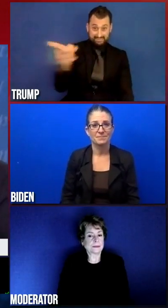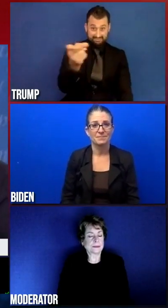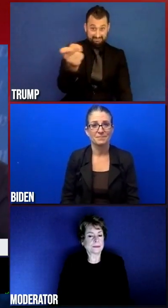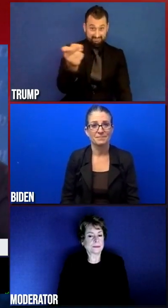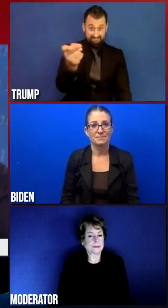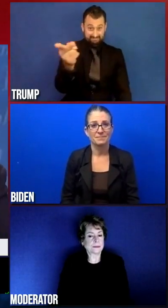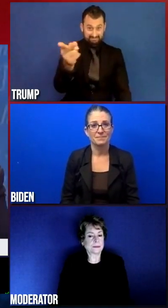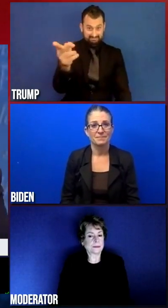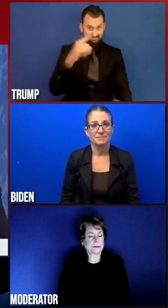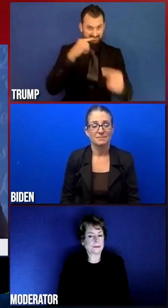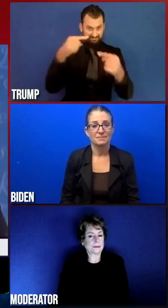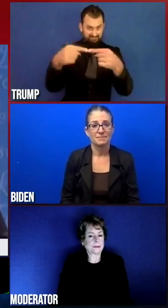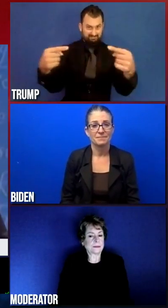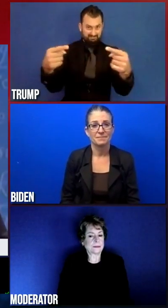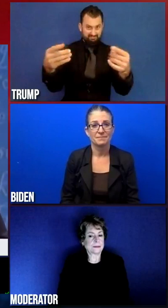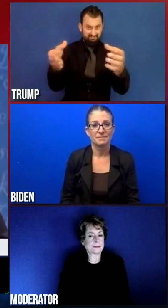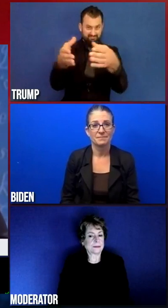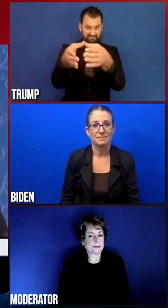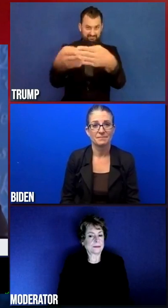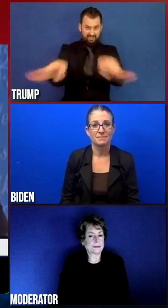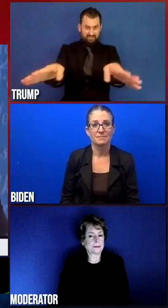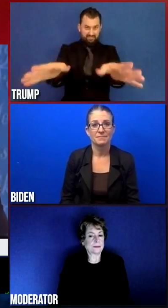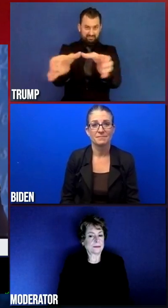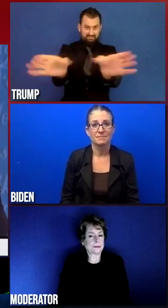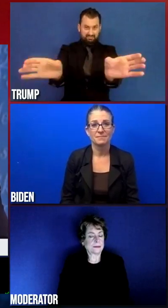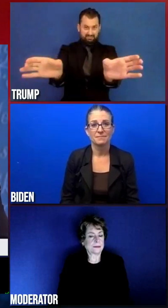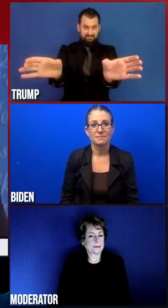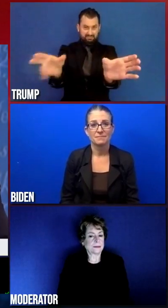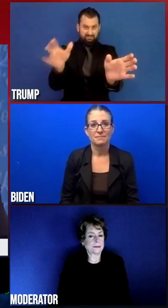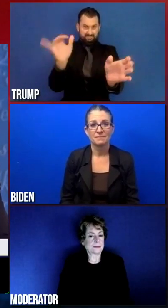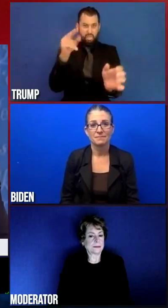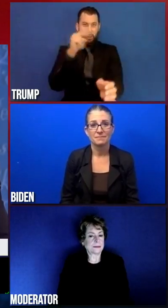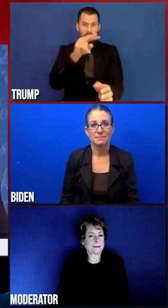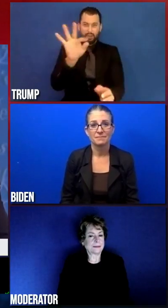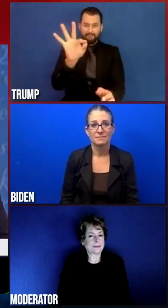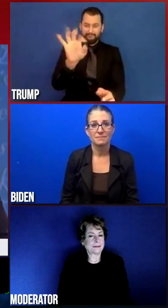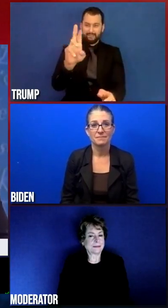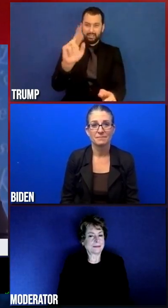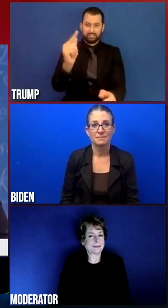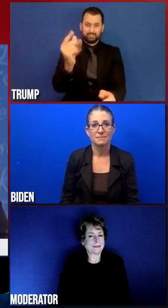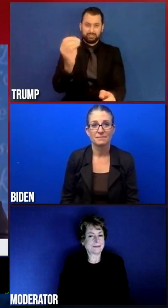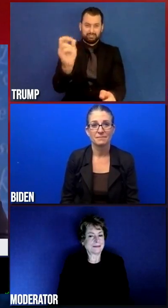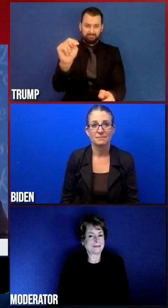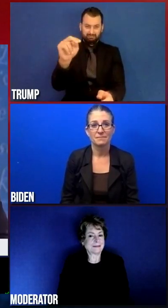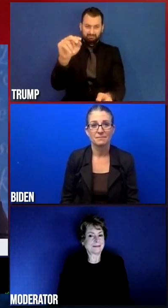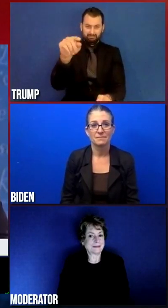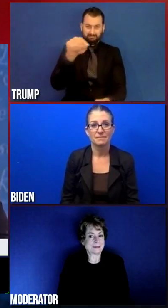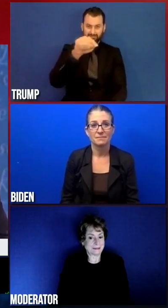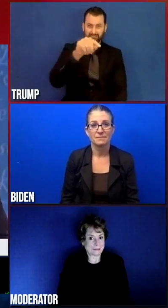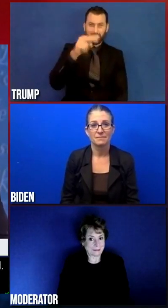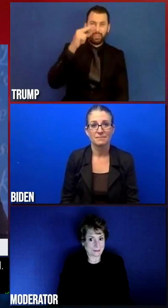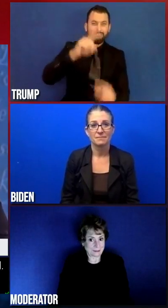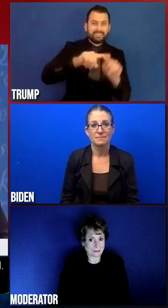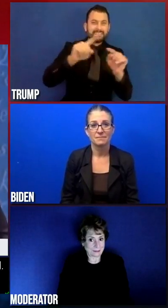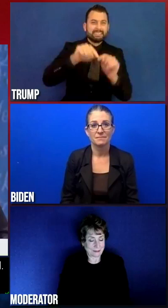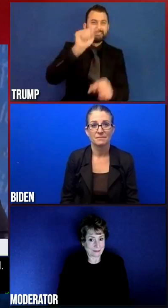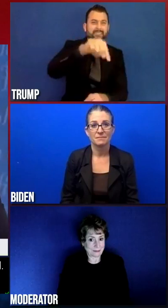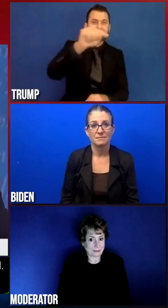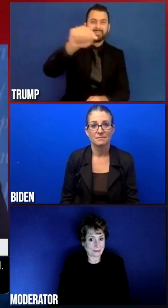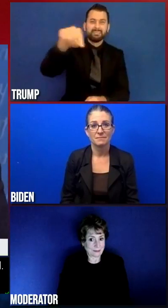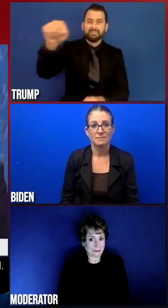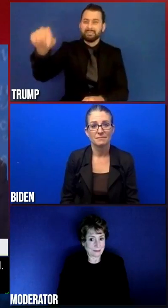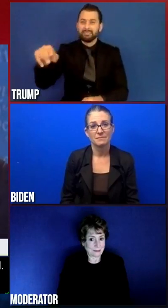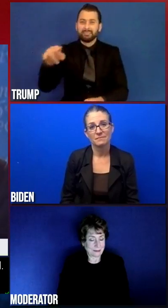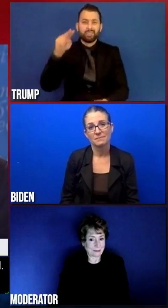Ferguson, you go to many places. Look at Oakland. Look what happened in Oakland. Look what happened in Baltimore. Look what happened. Frankly, it was